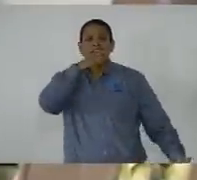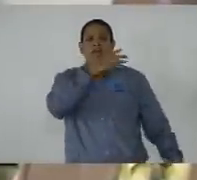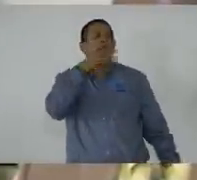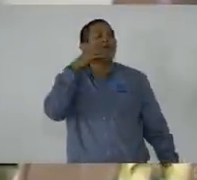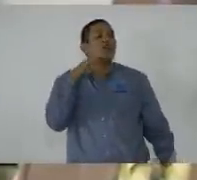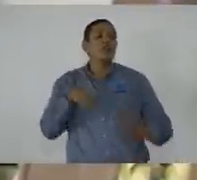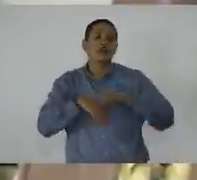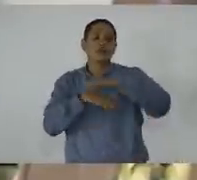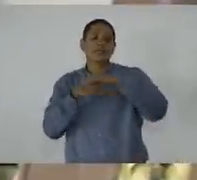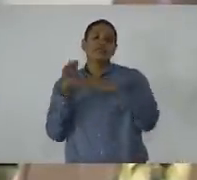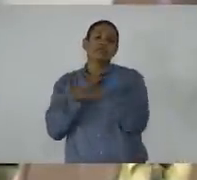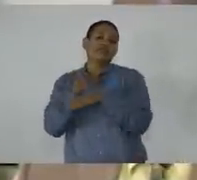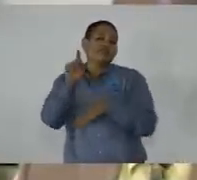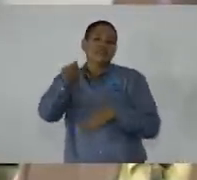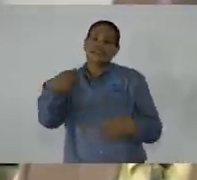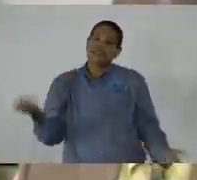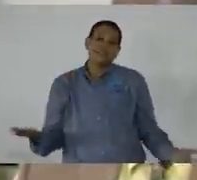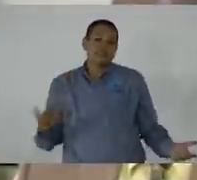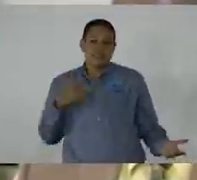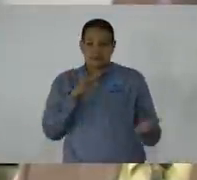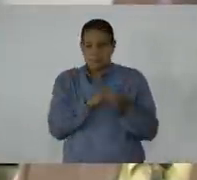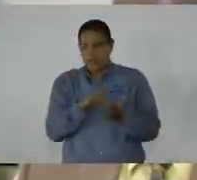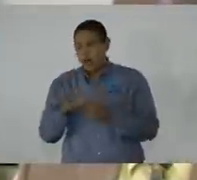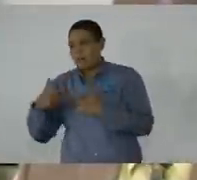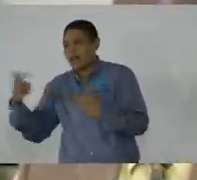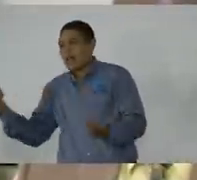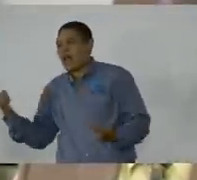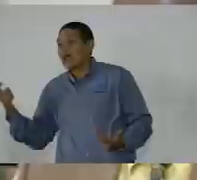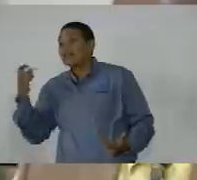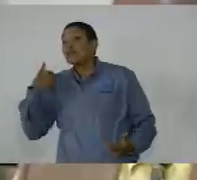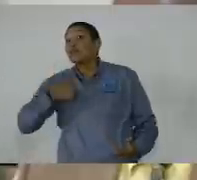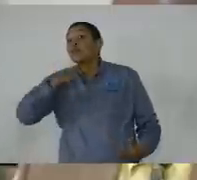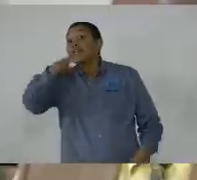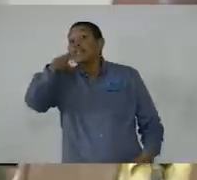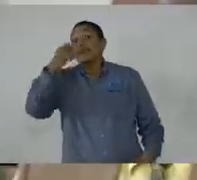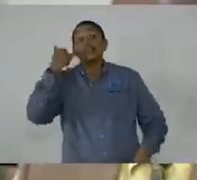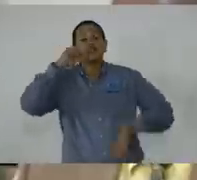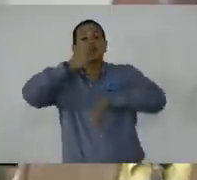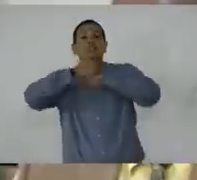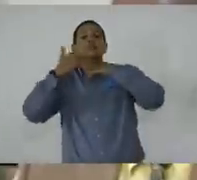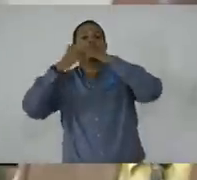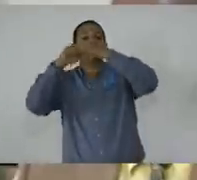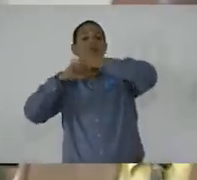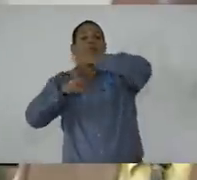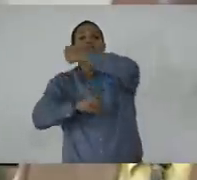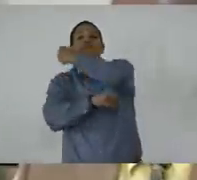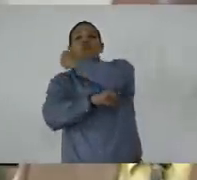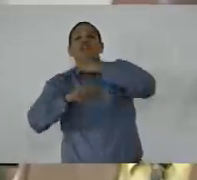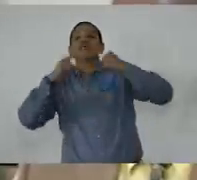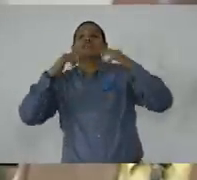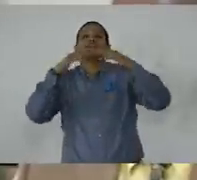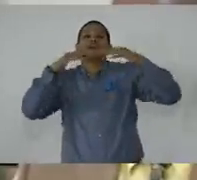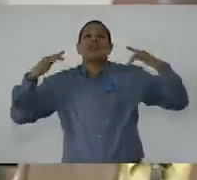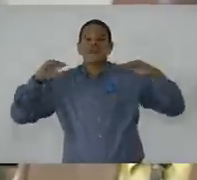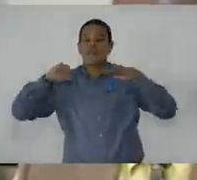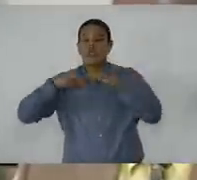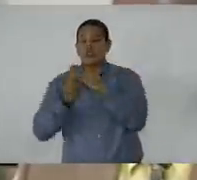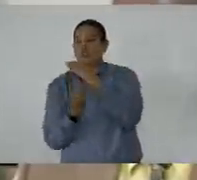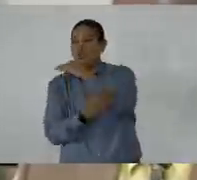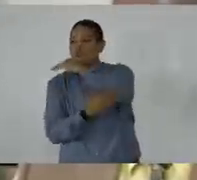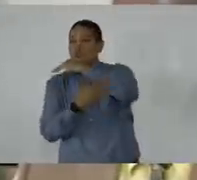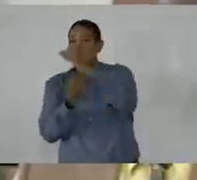agriculture-based enterprises. And we need that if we're going to form the foundation of a diverse new rural